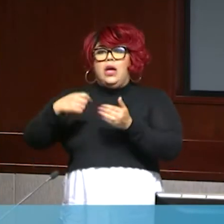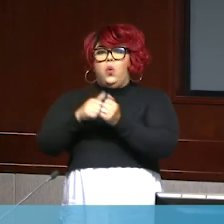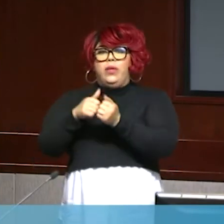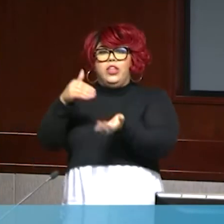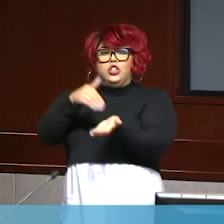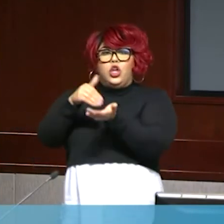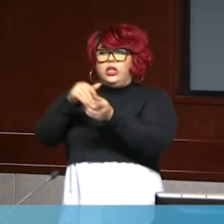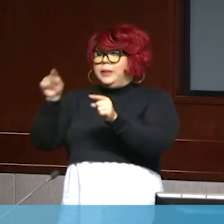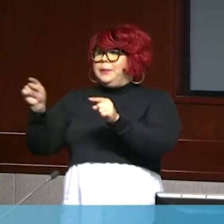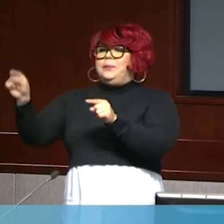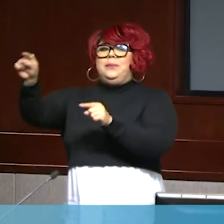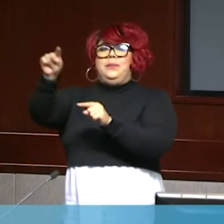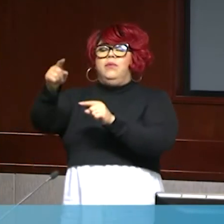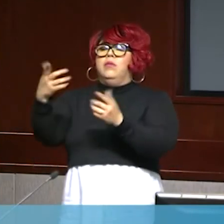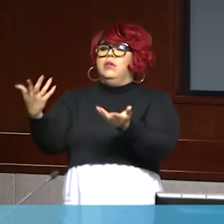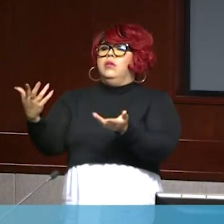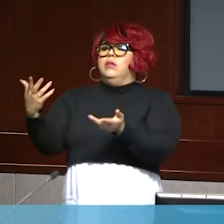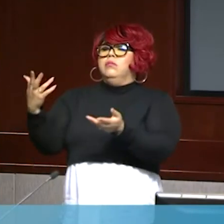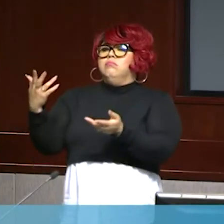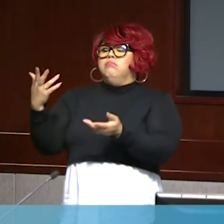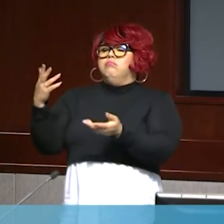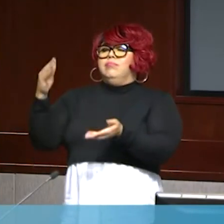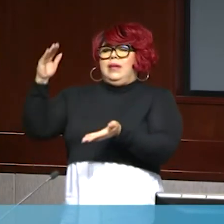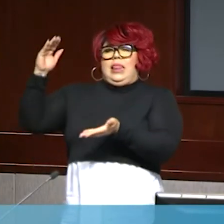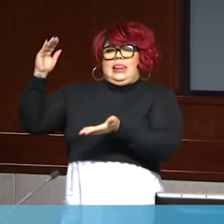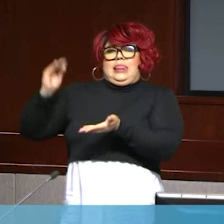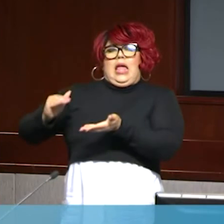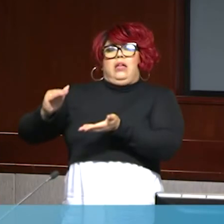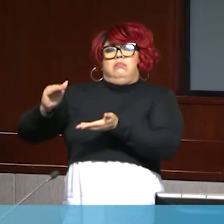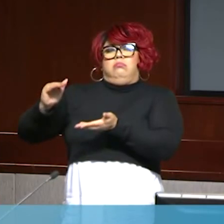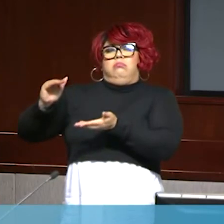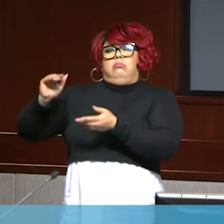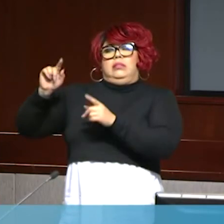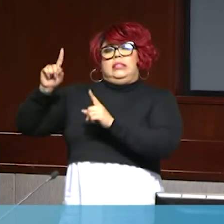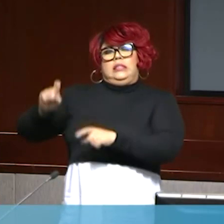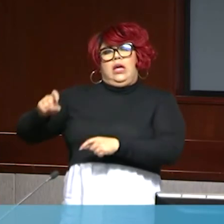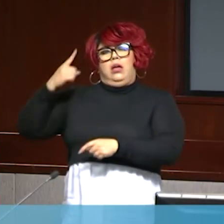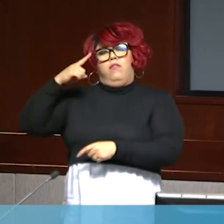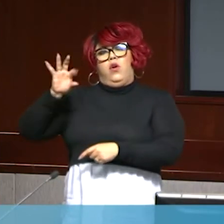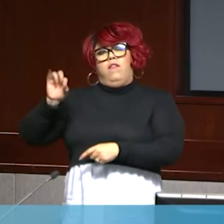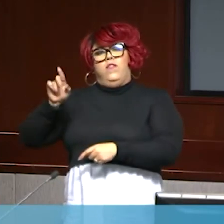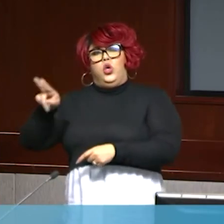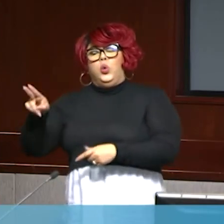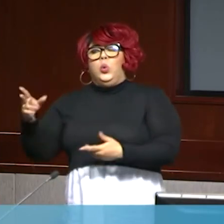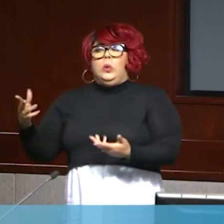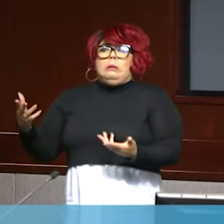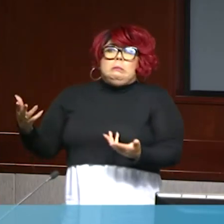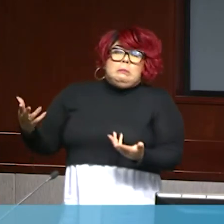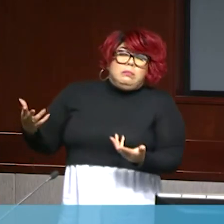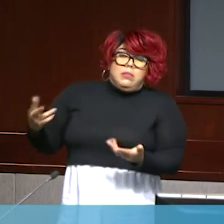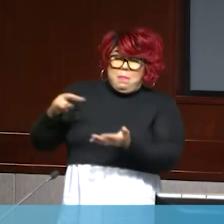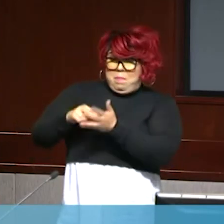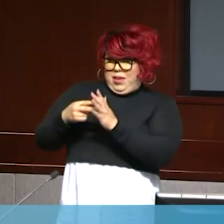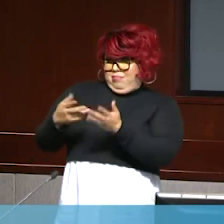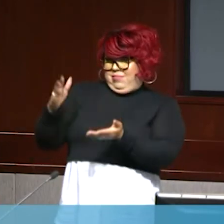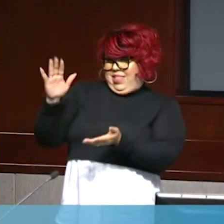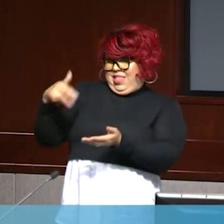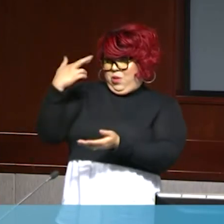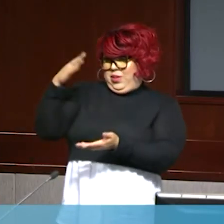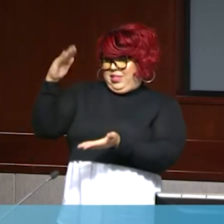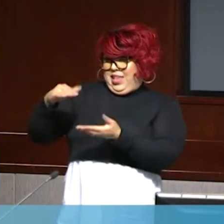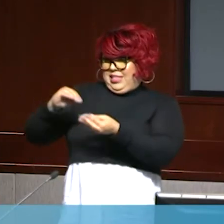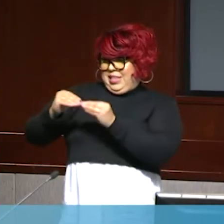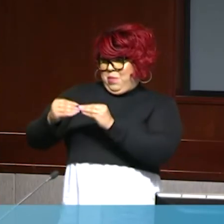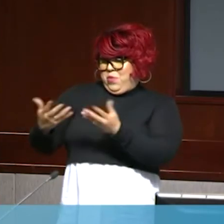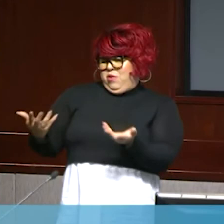decreased testing of influenza while people were very focused on COVID-19. So we don't know if that plays a role in it. 20 deaths due